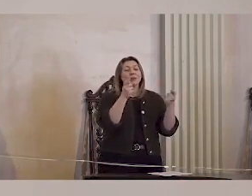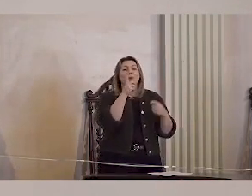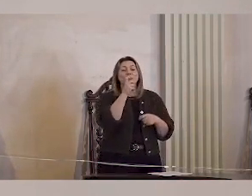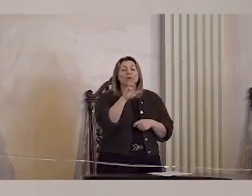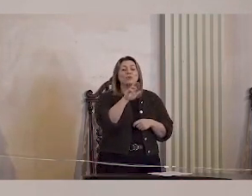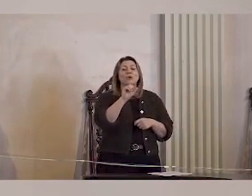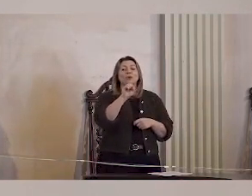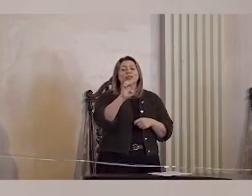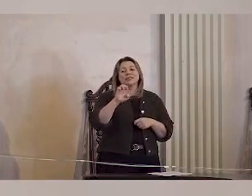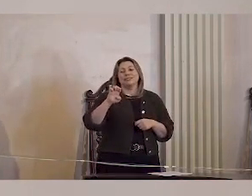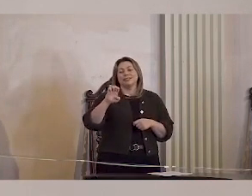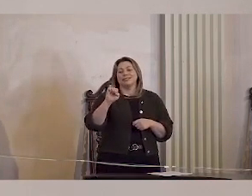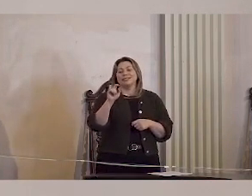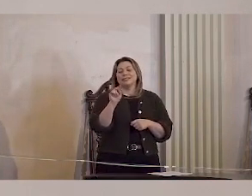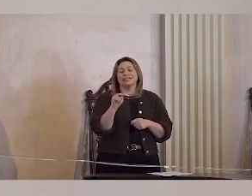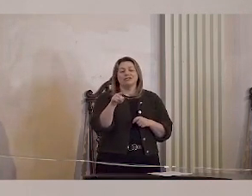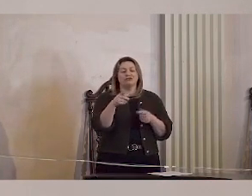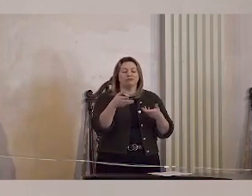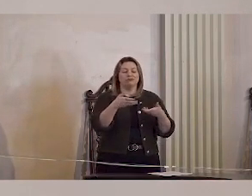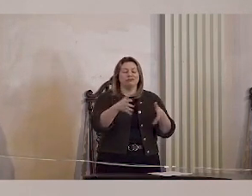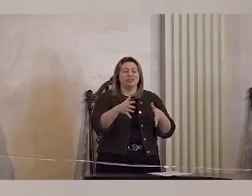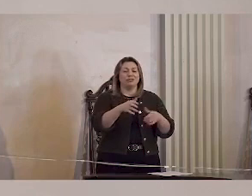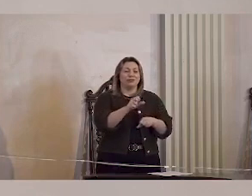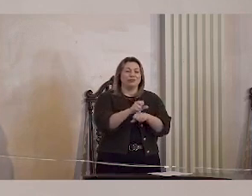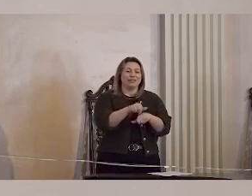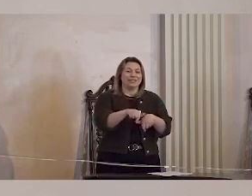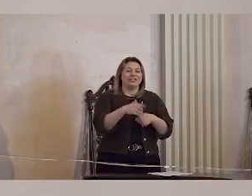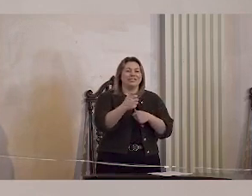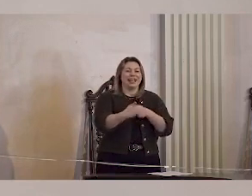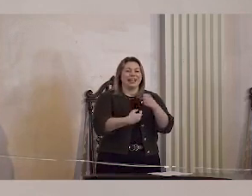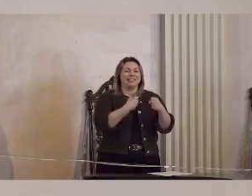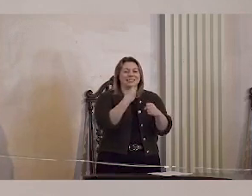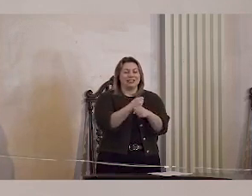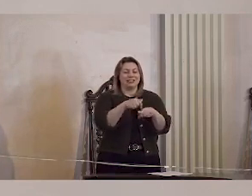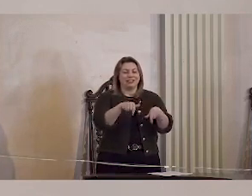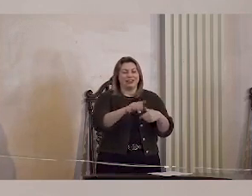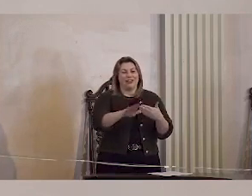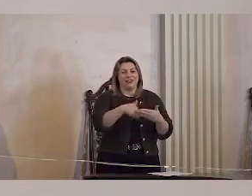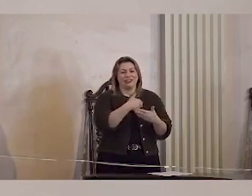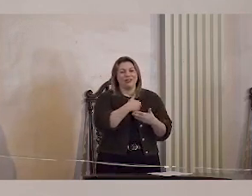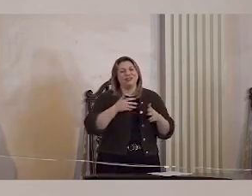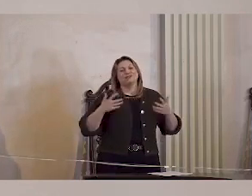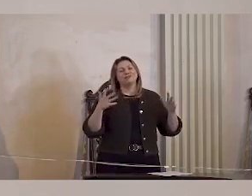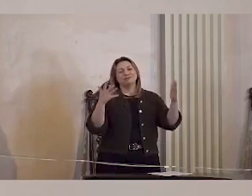Eaton, who has concluded 10 years at All Souls.